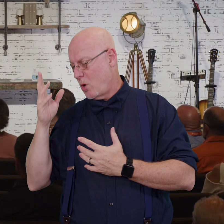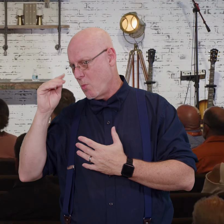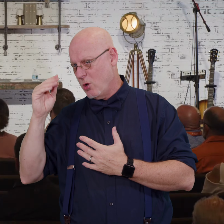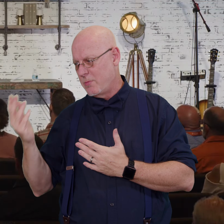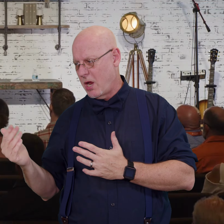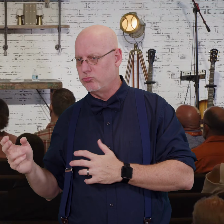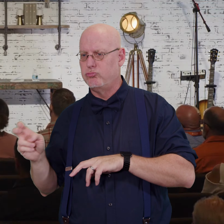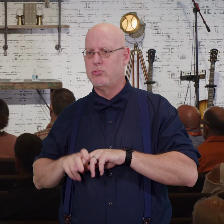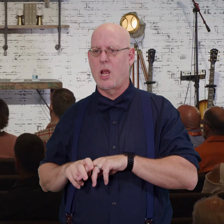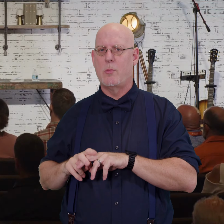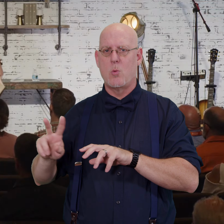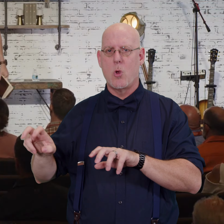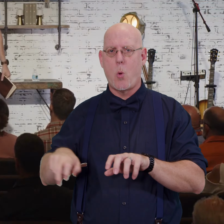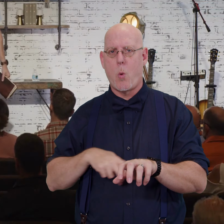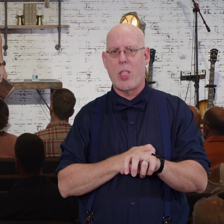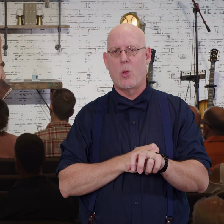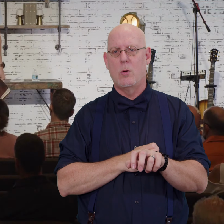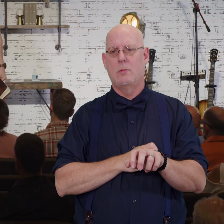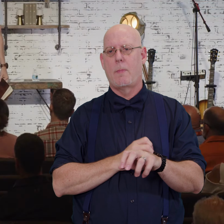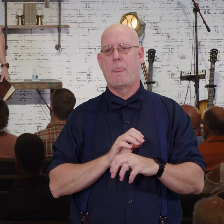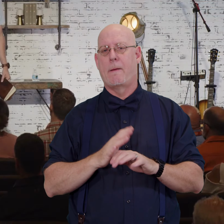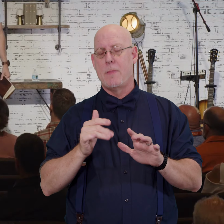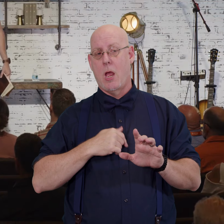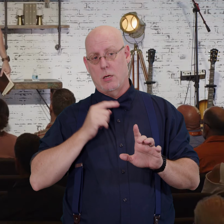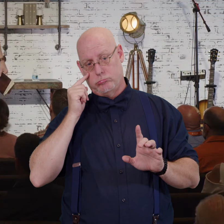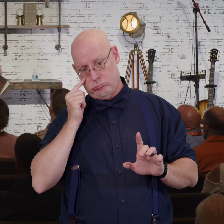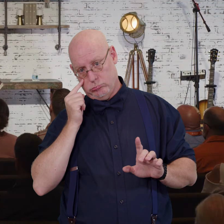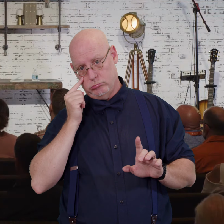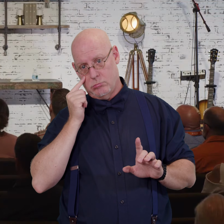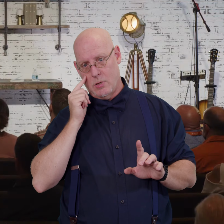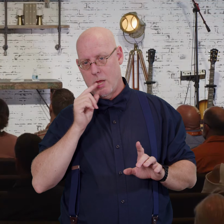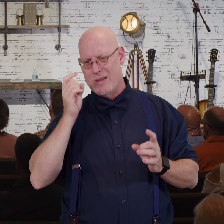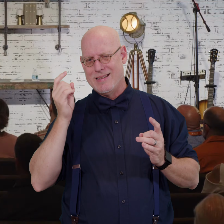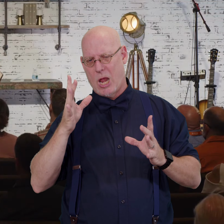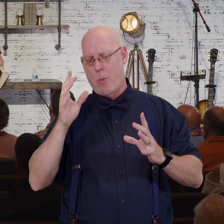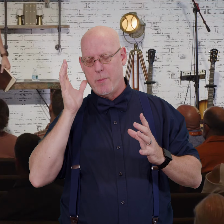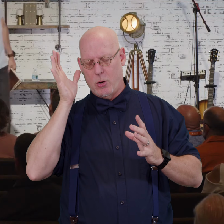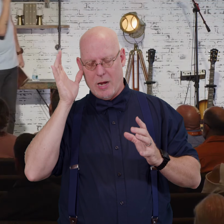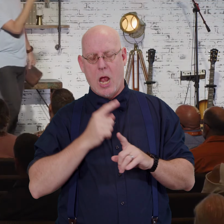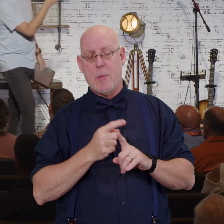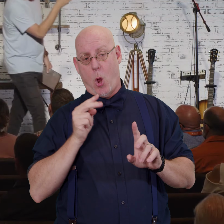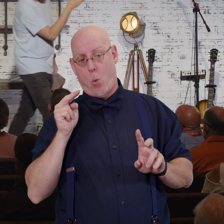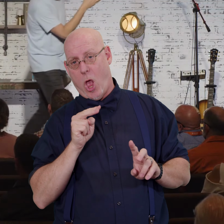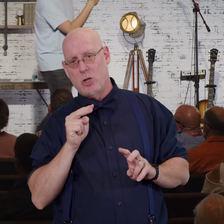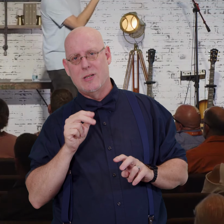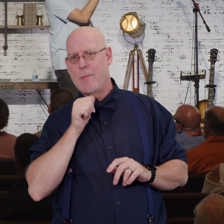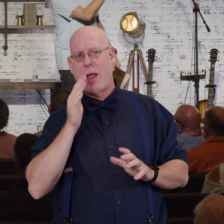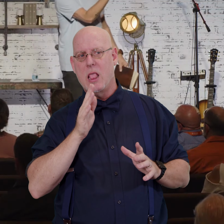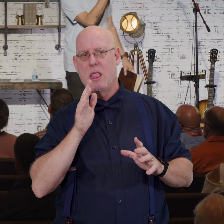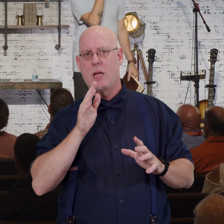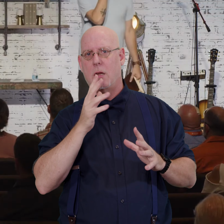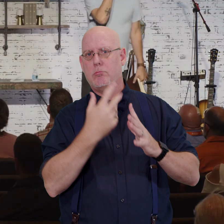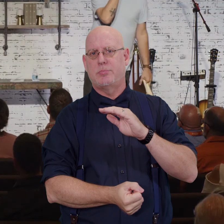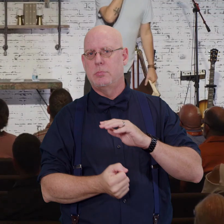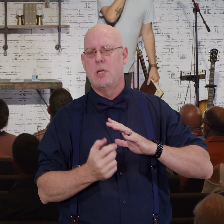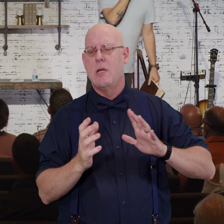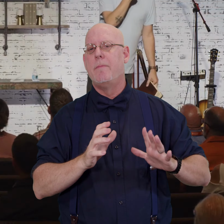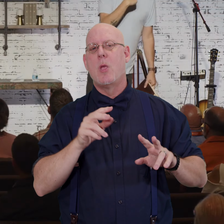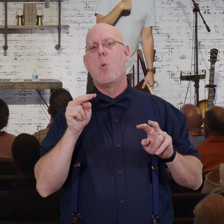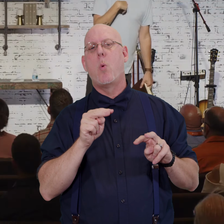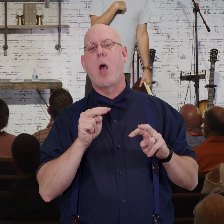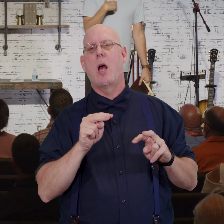And we motor around the corner. Now, I keep my eye on her. I'm a terrible parent, right? But I keep my eye on her because I'm not going to let her out of my sight.